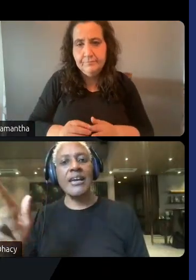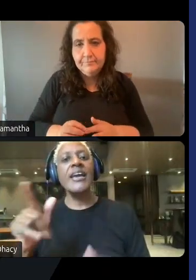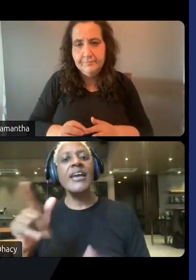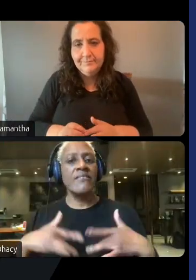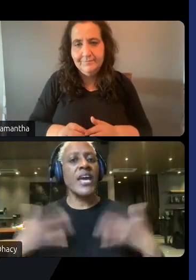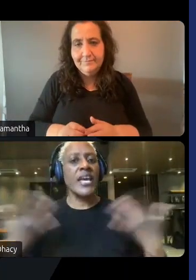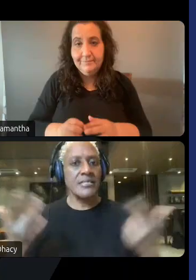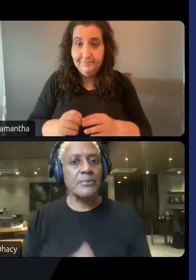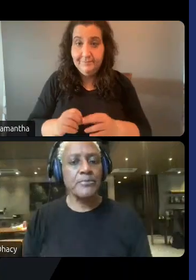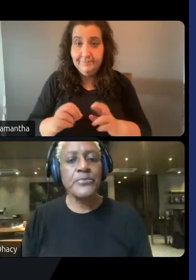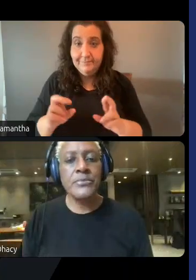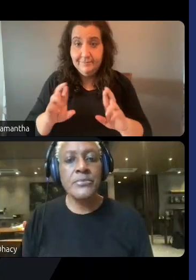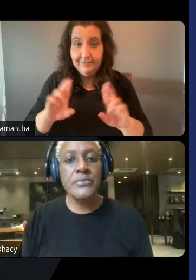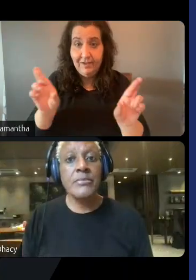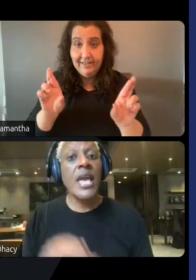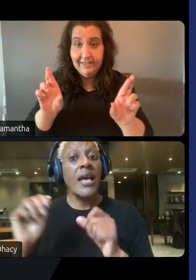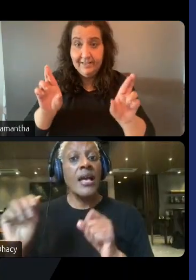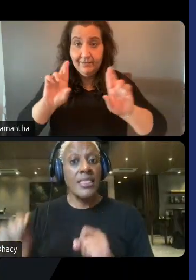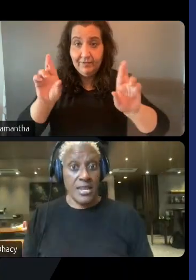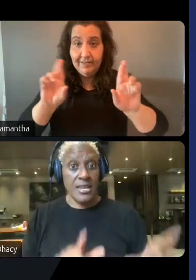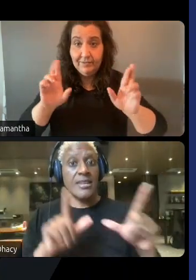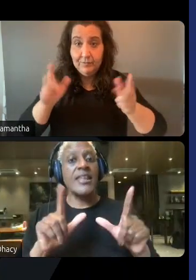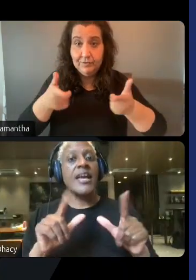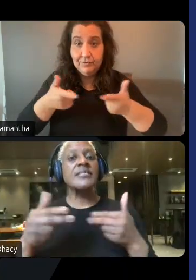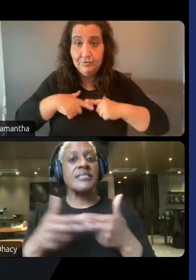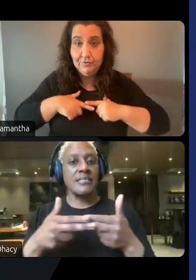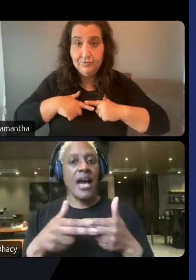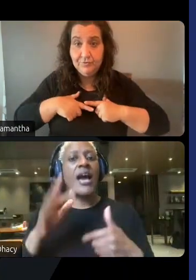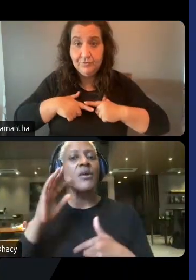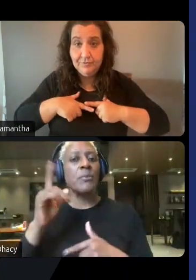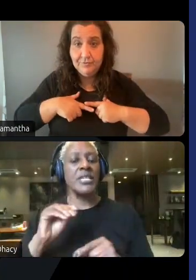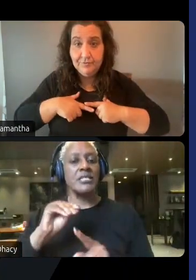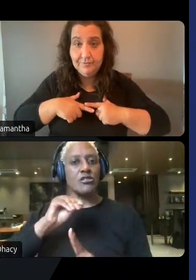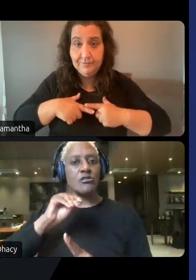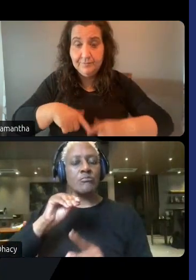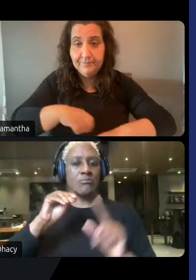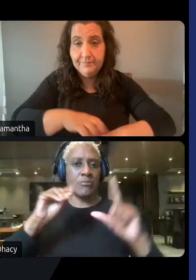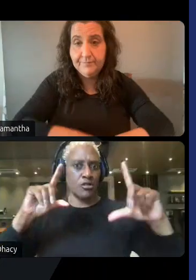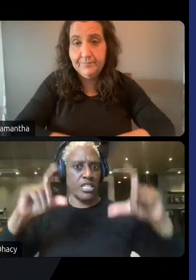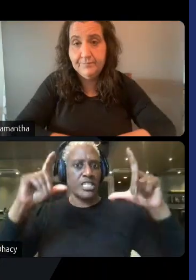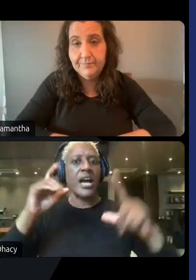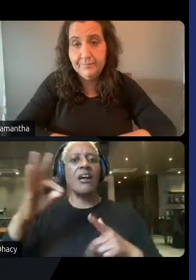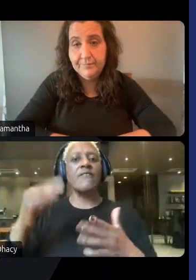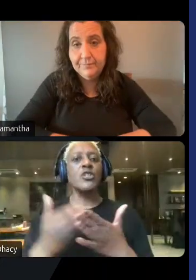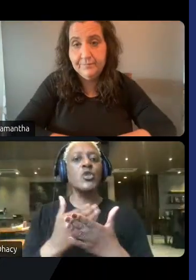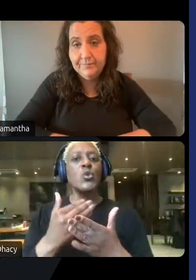The next slide will show you a screenshot of what the new teacher finder looks like.